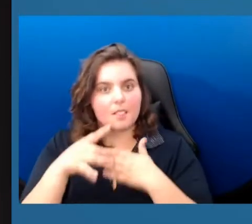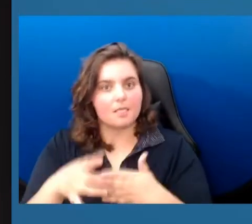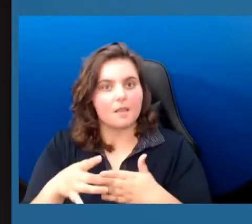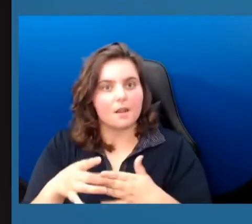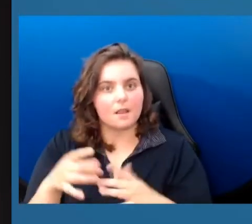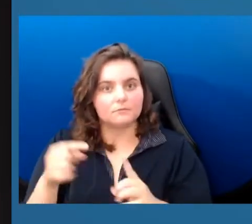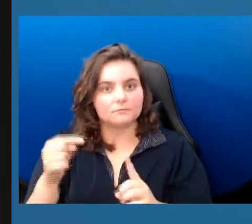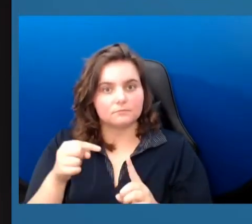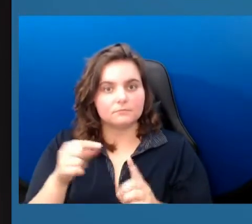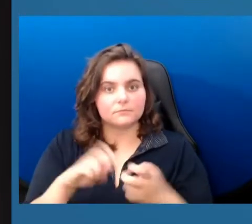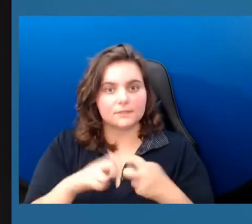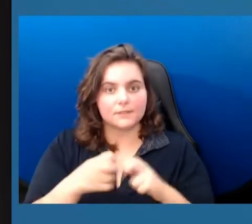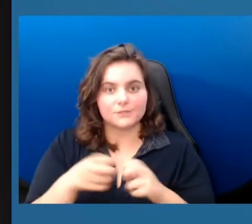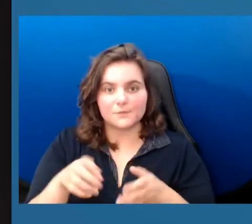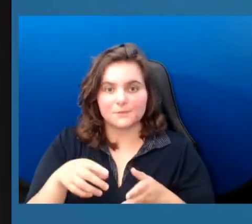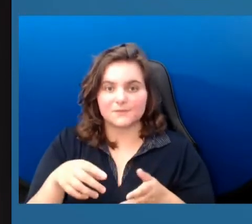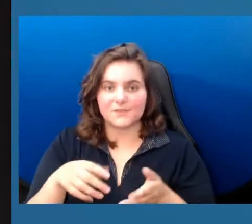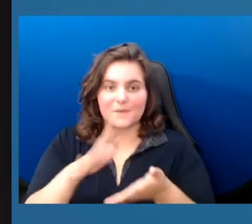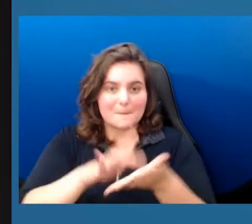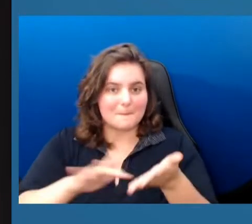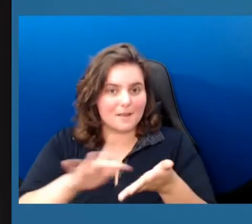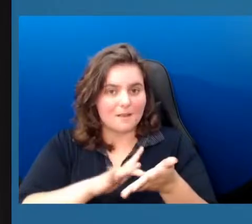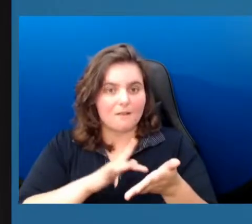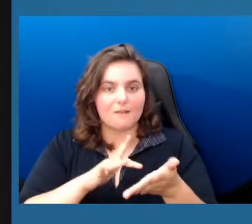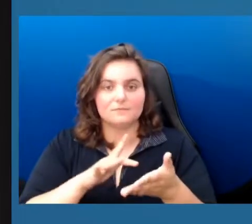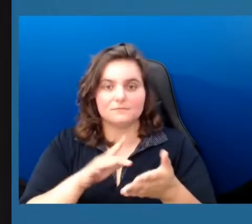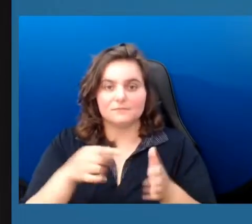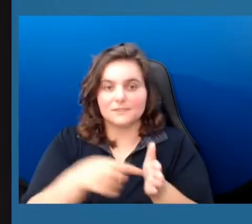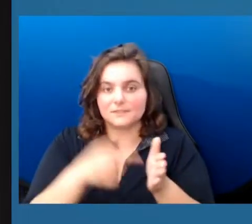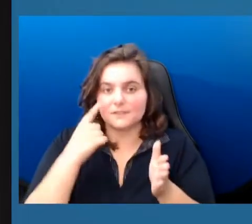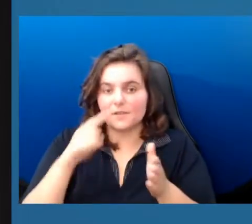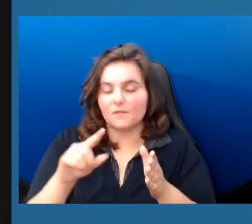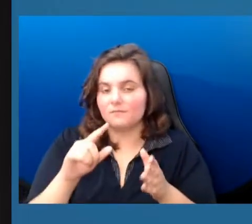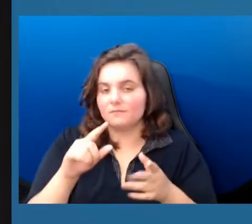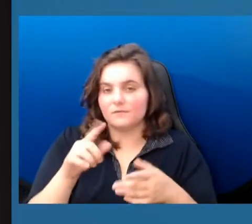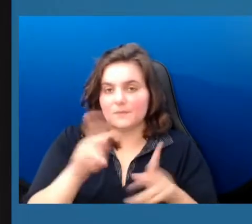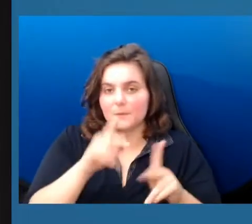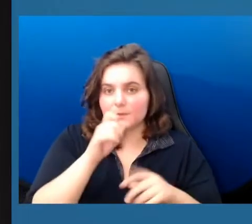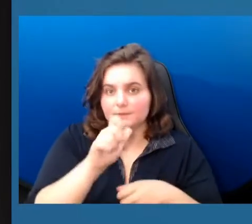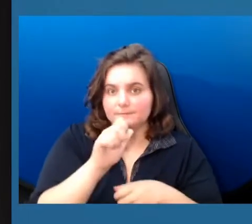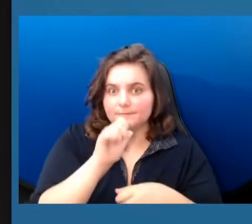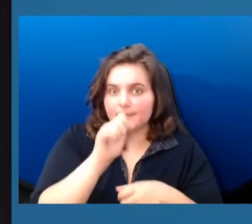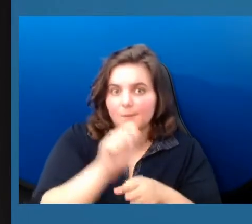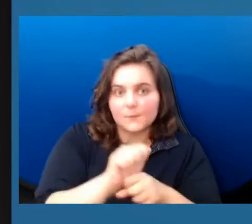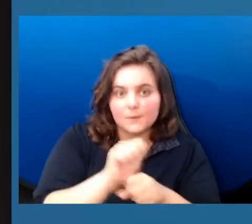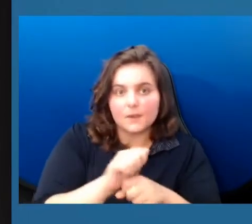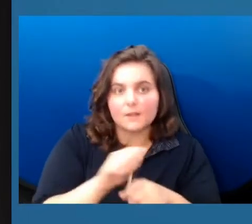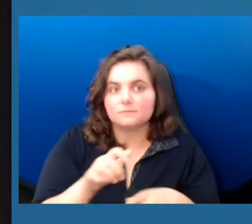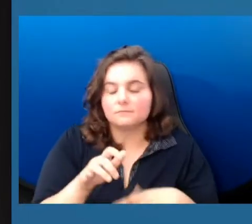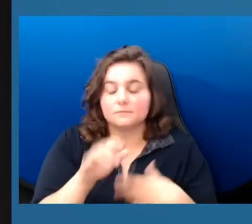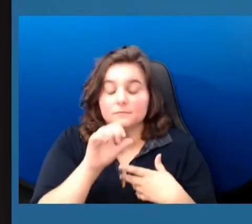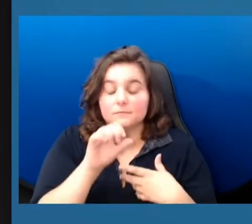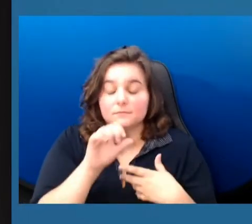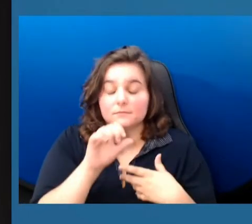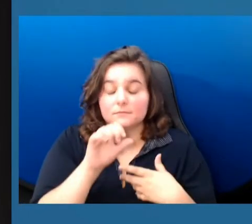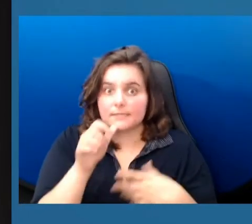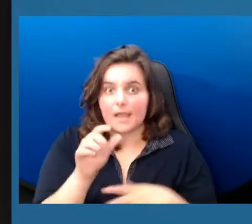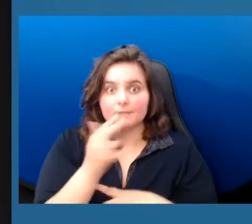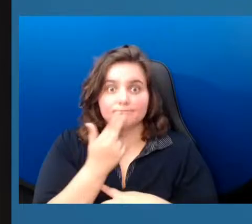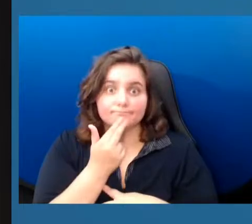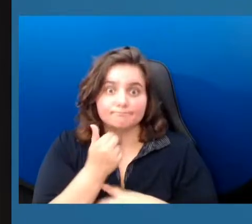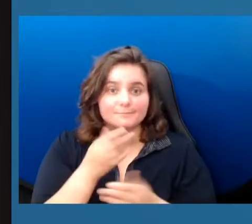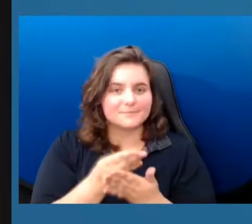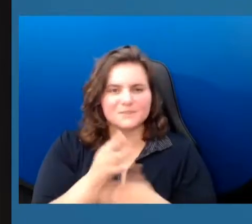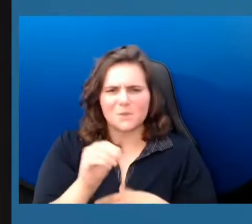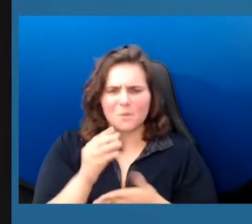debt. This was no easy task. It was a lot of money. We're talking to billions of dollars, but it was a tremendous accomplishment.